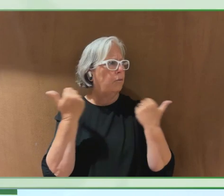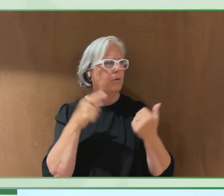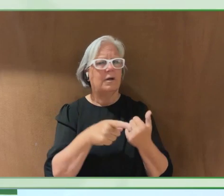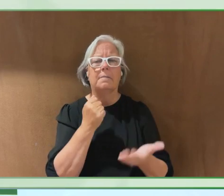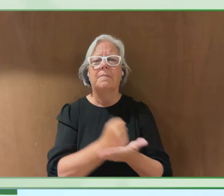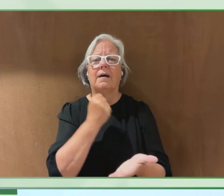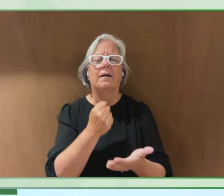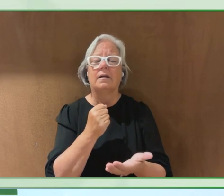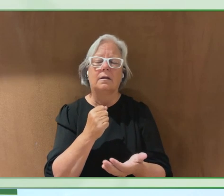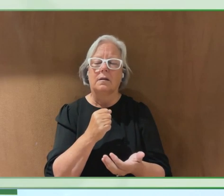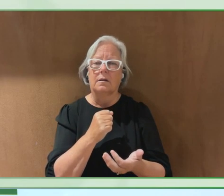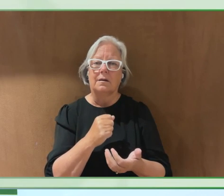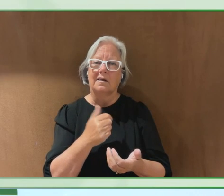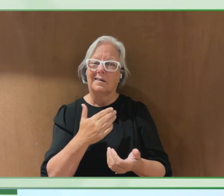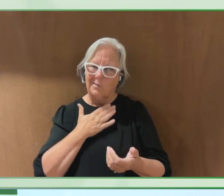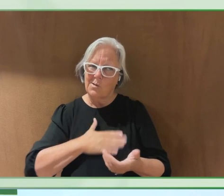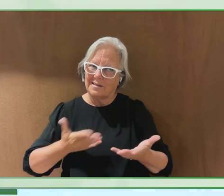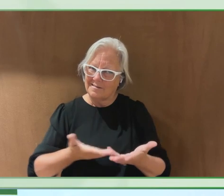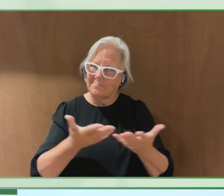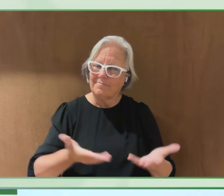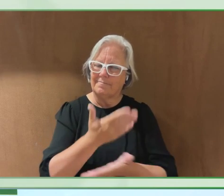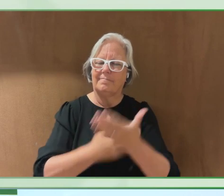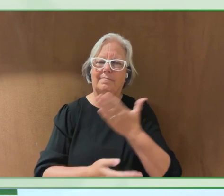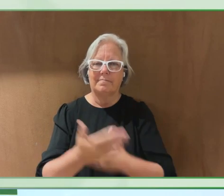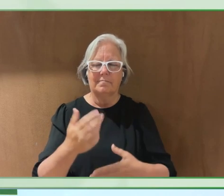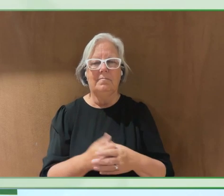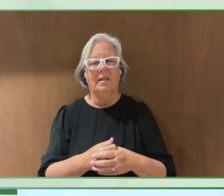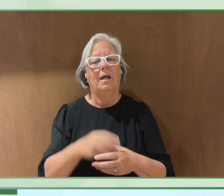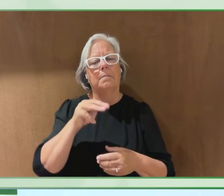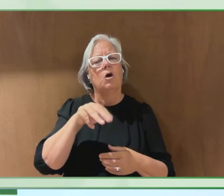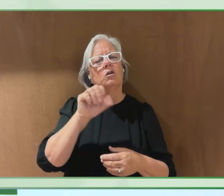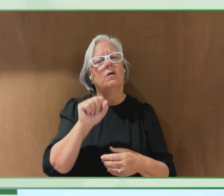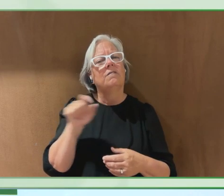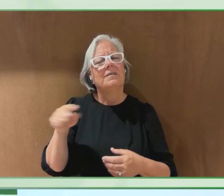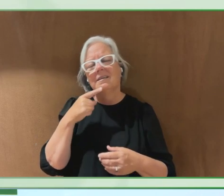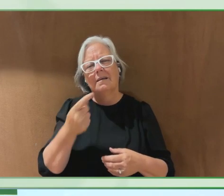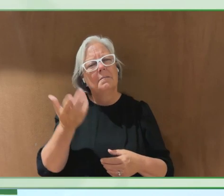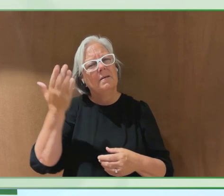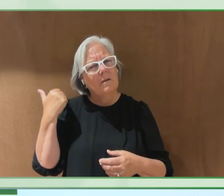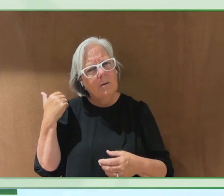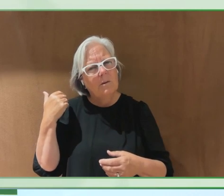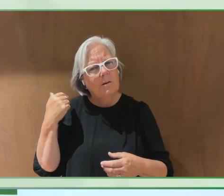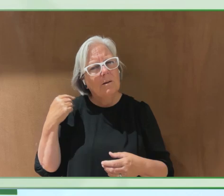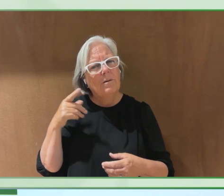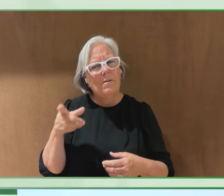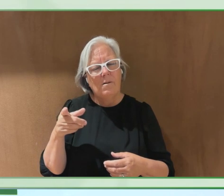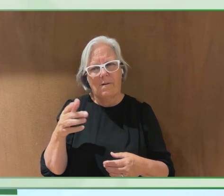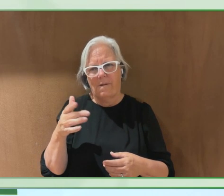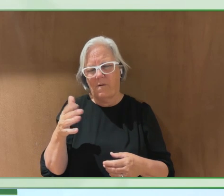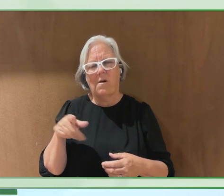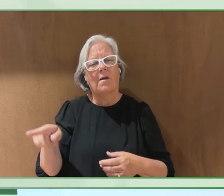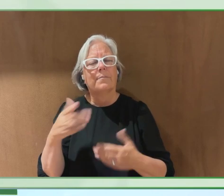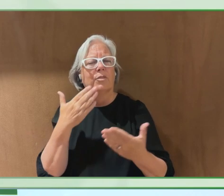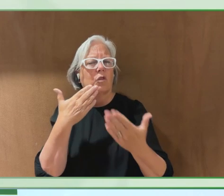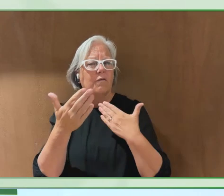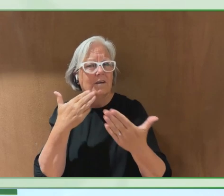we said. I think Ms. Flory from Microsoft highlighted the hub and spoke model earlier in the conference. We try to do